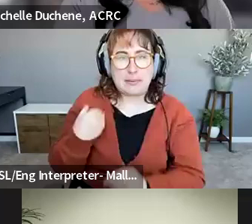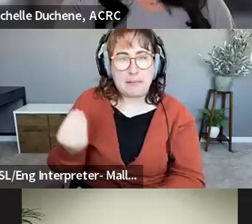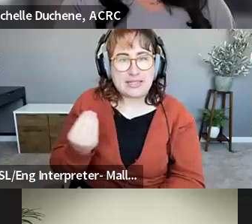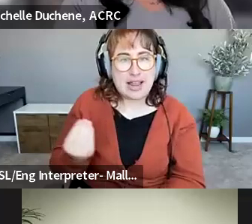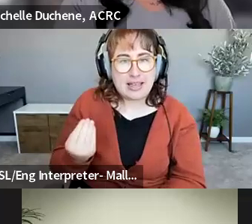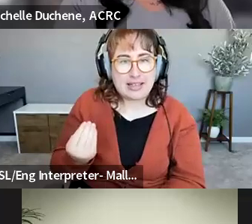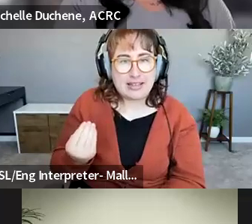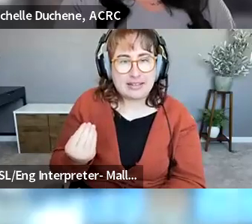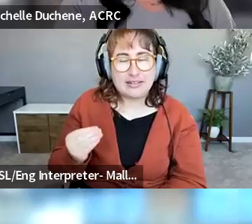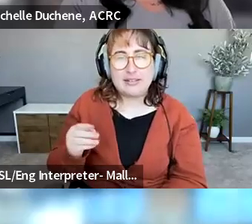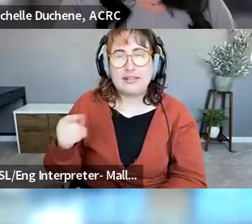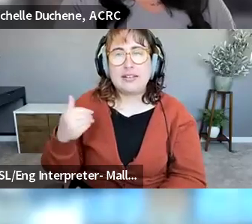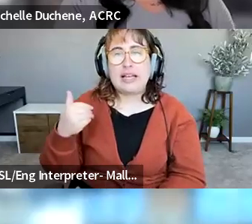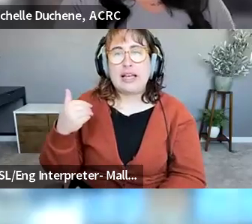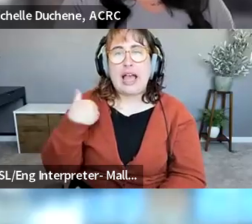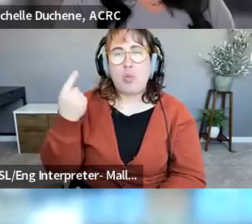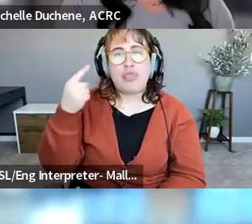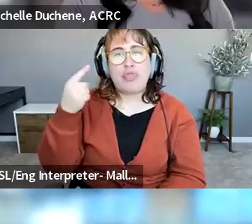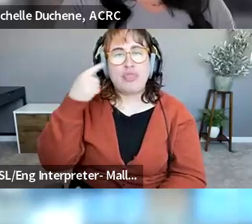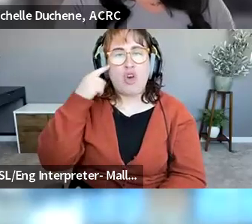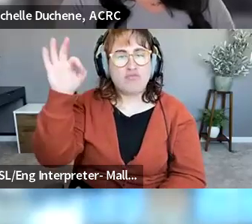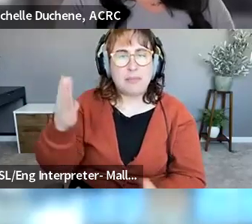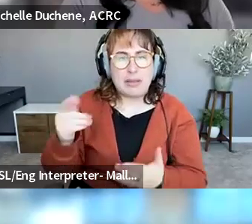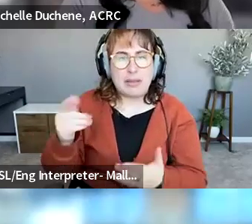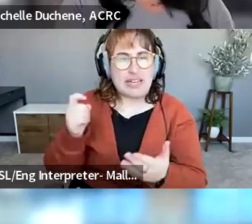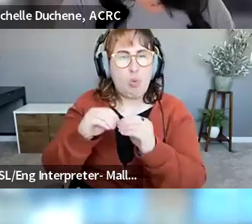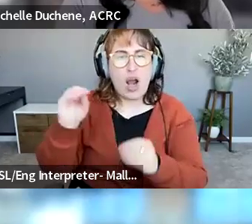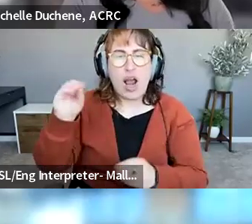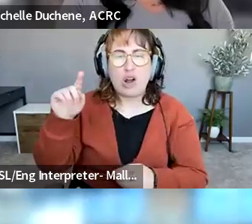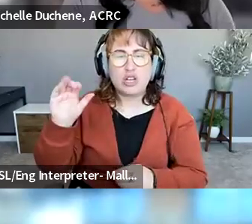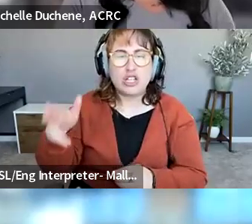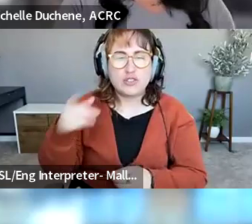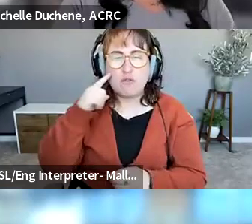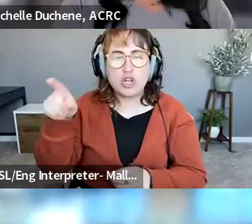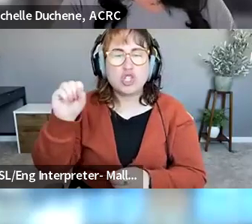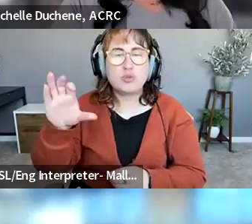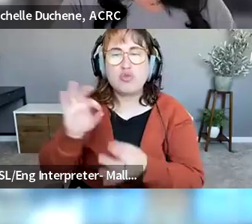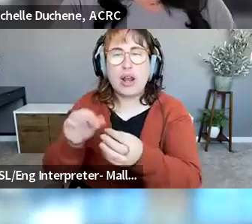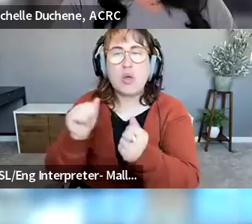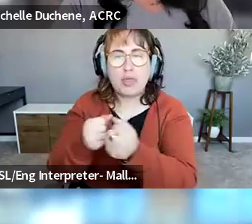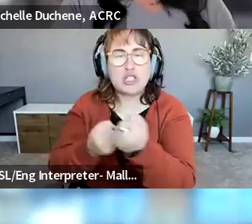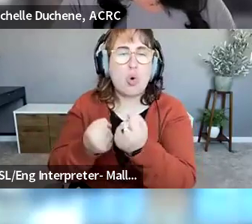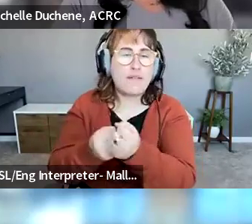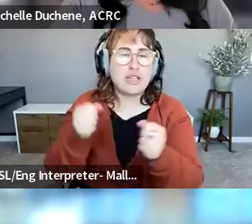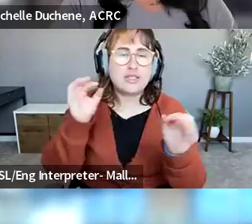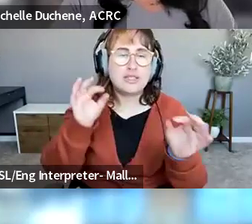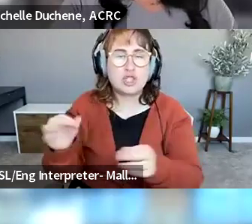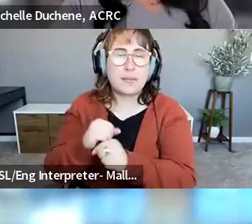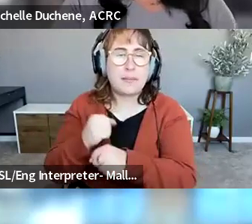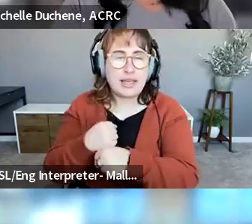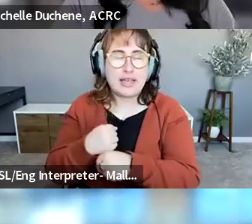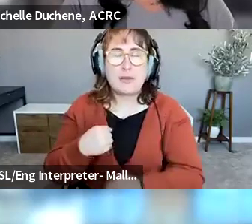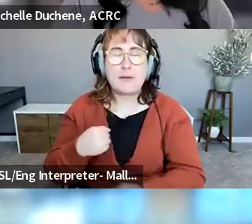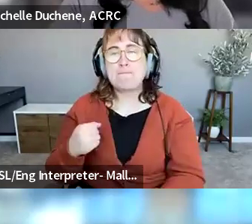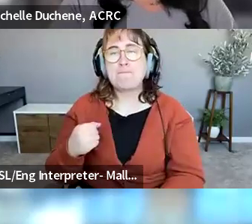and there was thought that maybe there needs to be more outreach specifically to service providers about supported decision making.